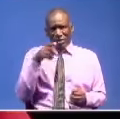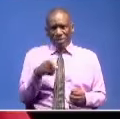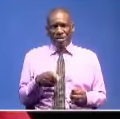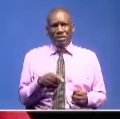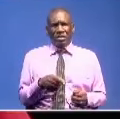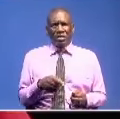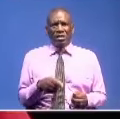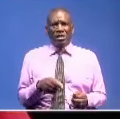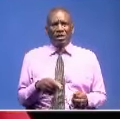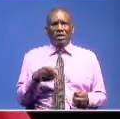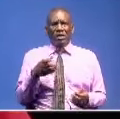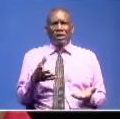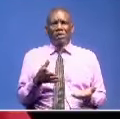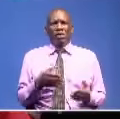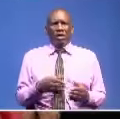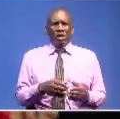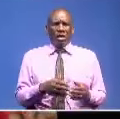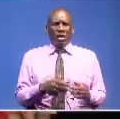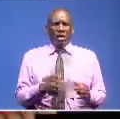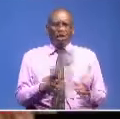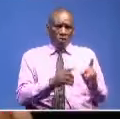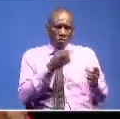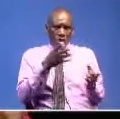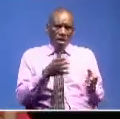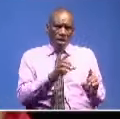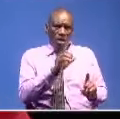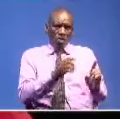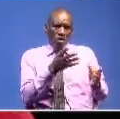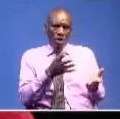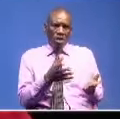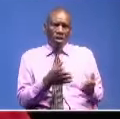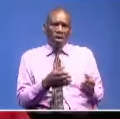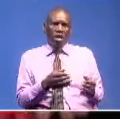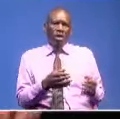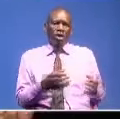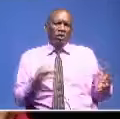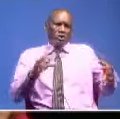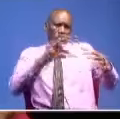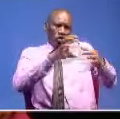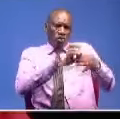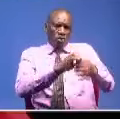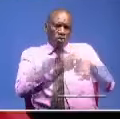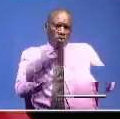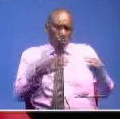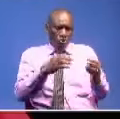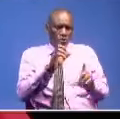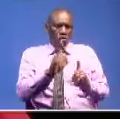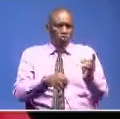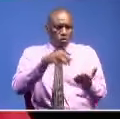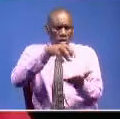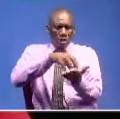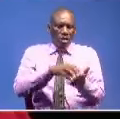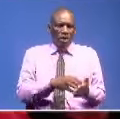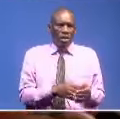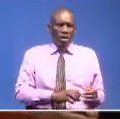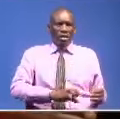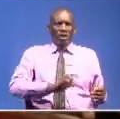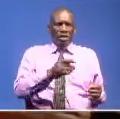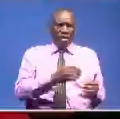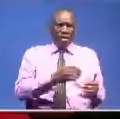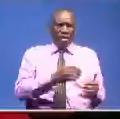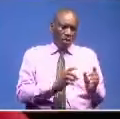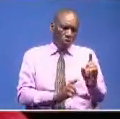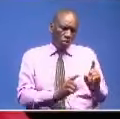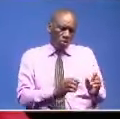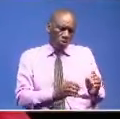local bakery teams up with a global flour supplier to bake the ultimate cake. The local baker brings the